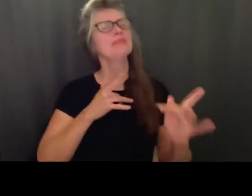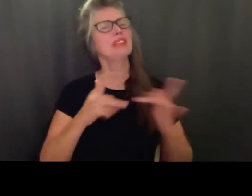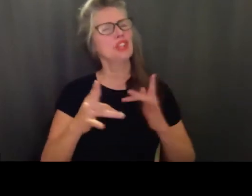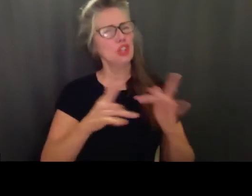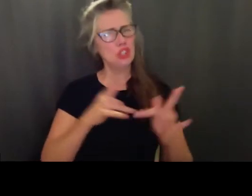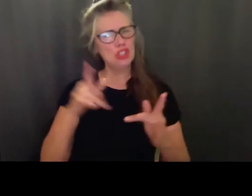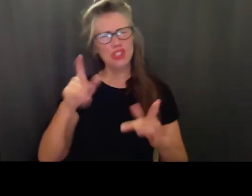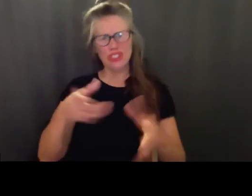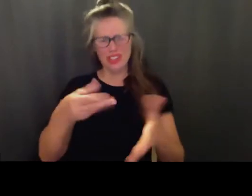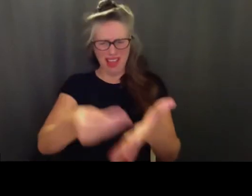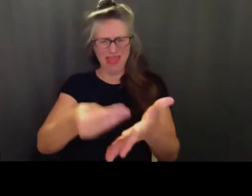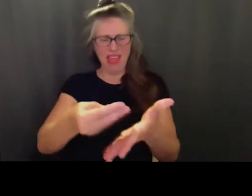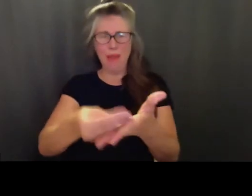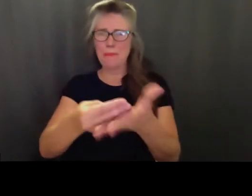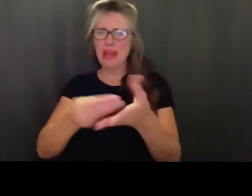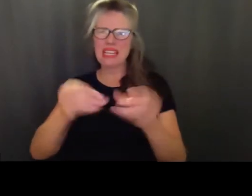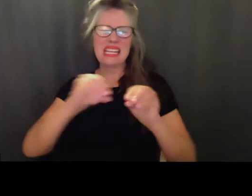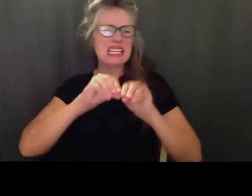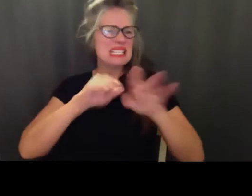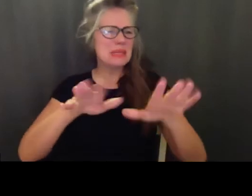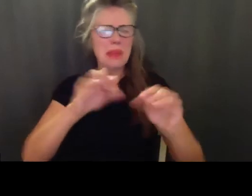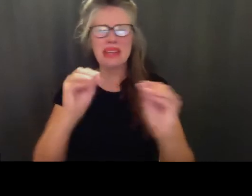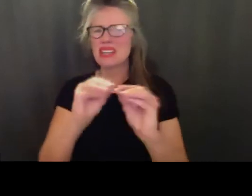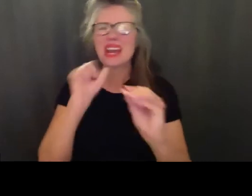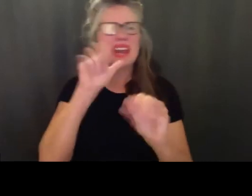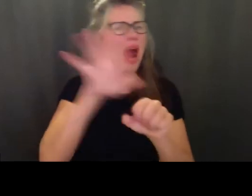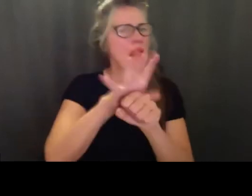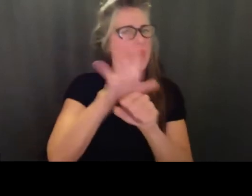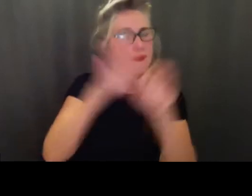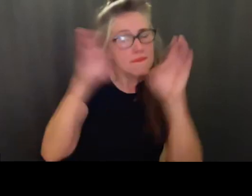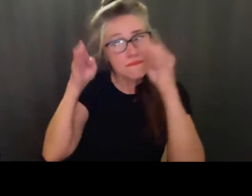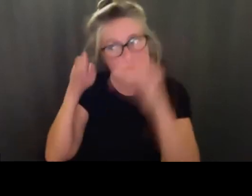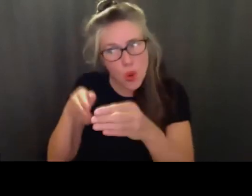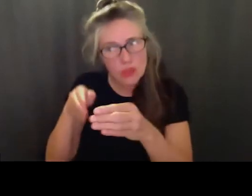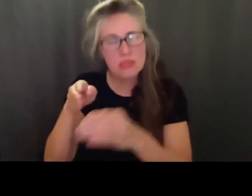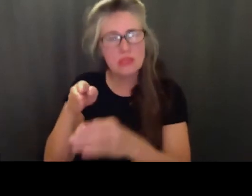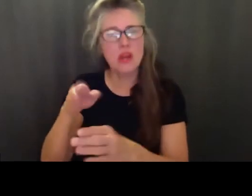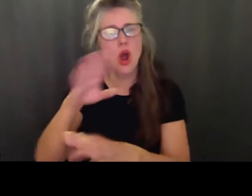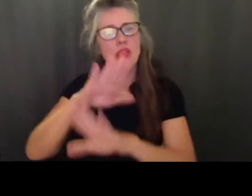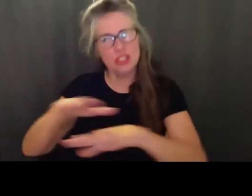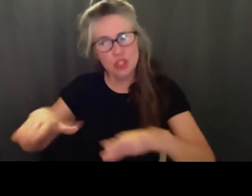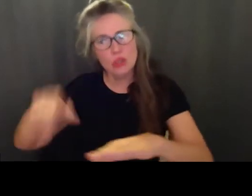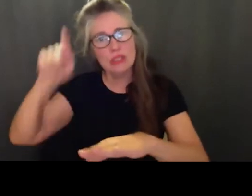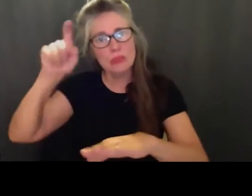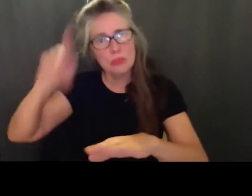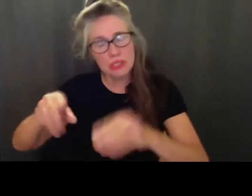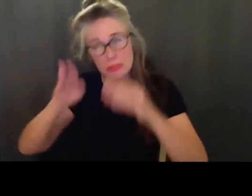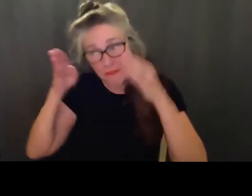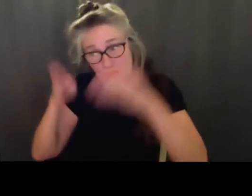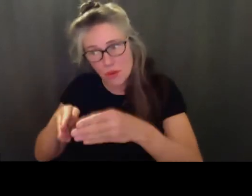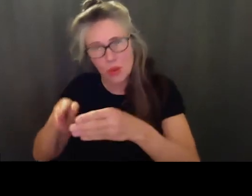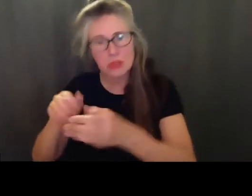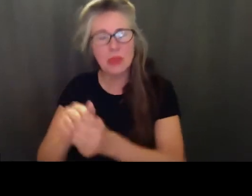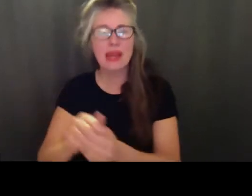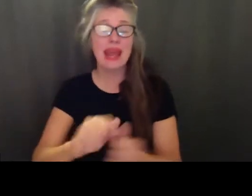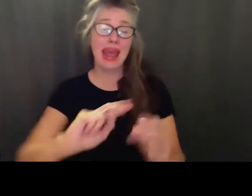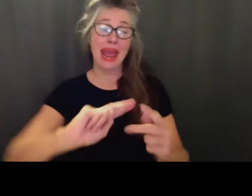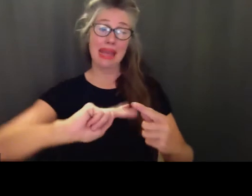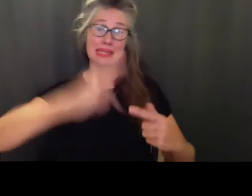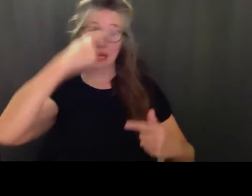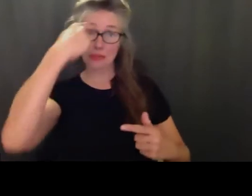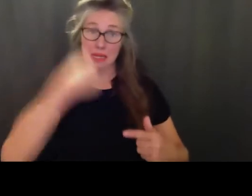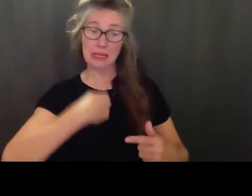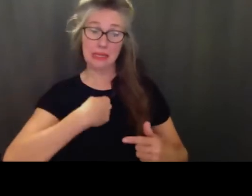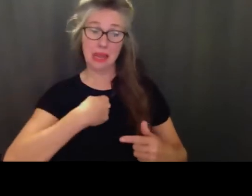about the spending, that it's not focused on those it's intended. The second thing, as a parent advisory and listening to many of the